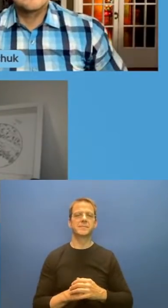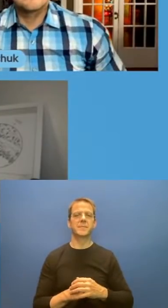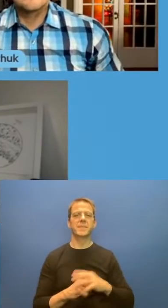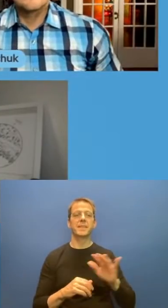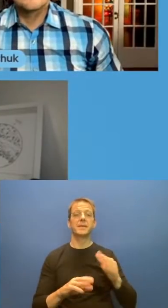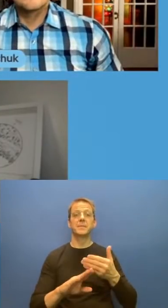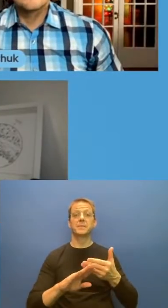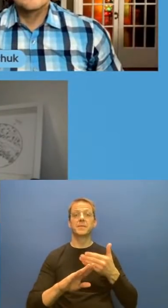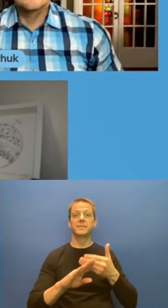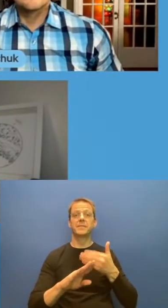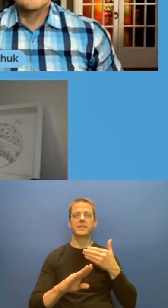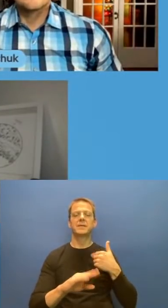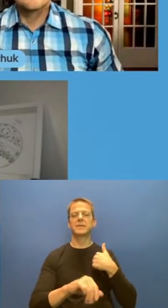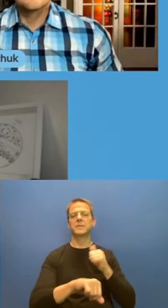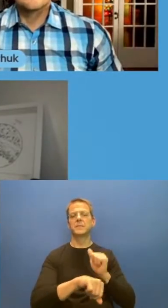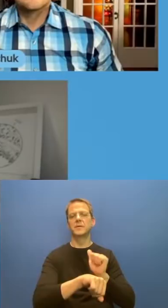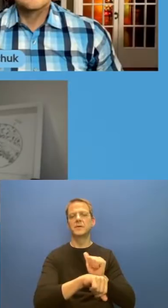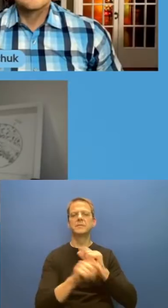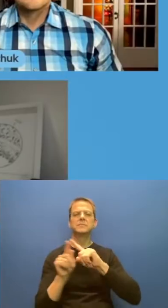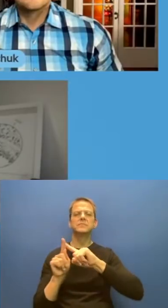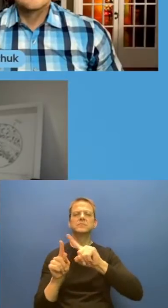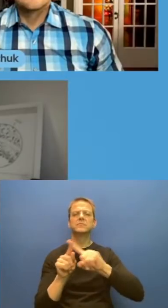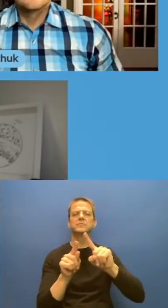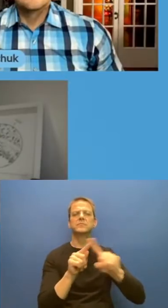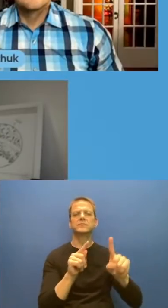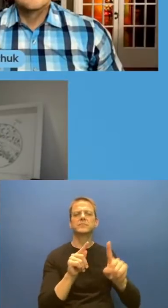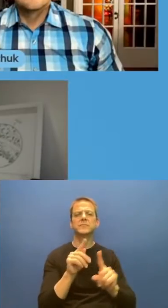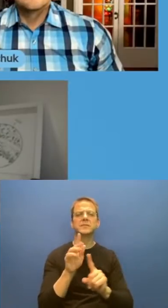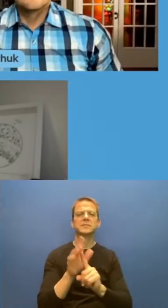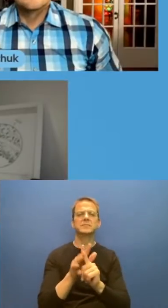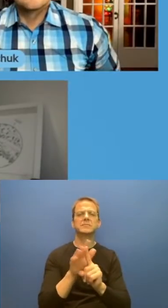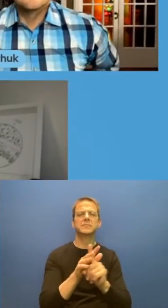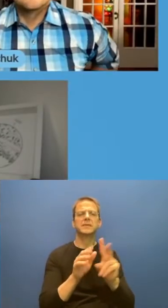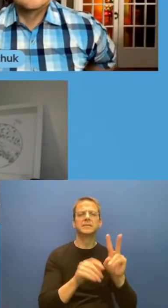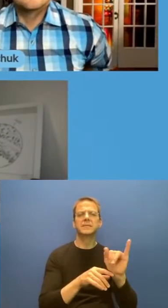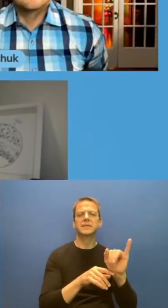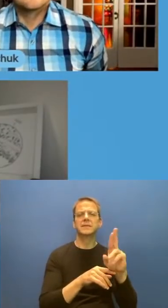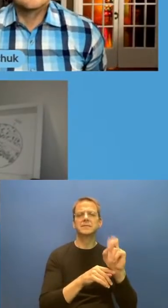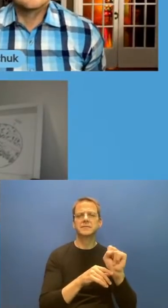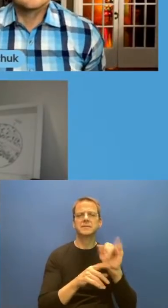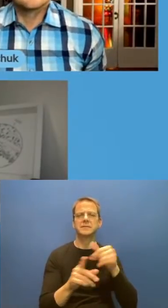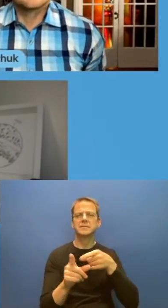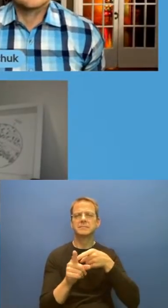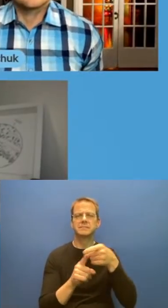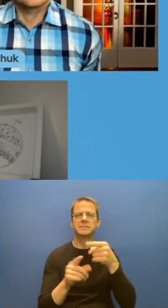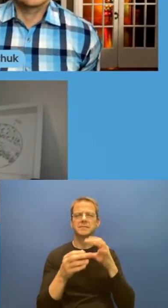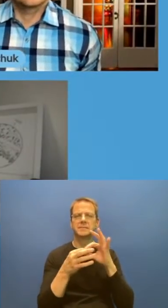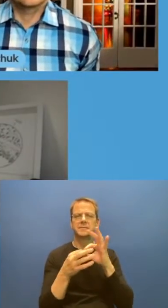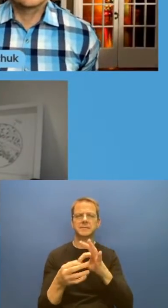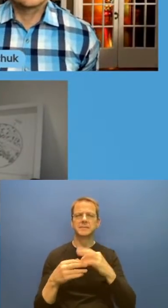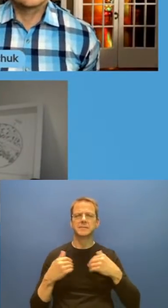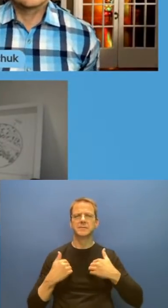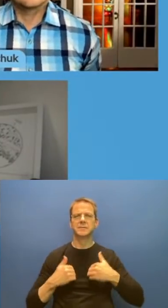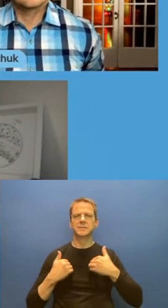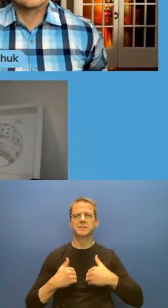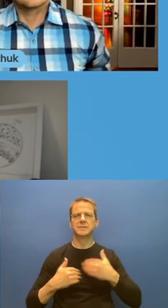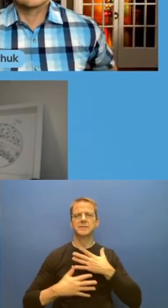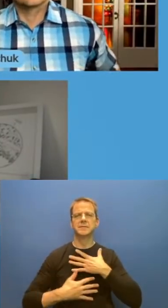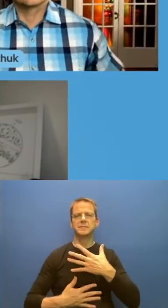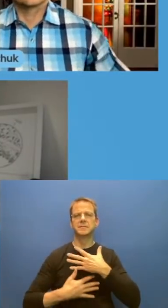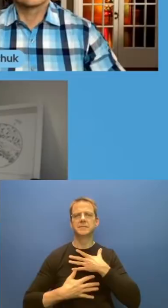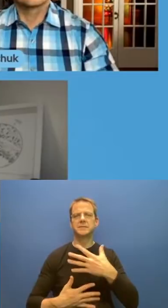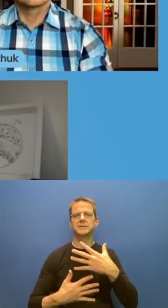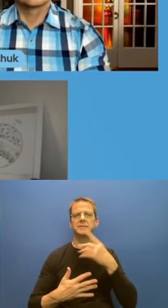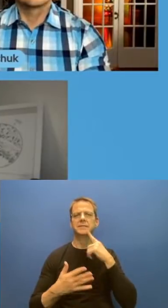specialization in emerging respiratory viruses, such as SARS-1, as well as many different influenza viruses.